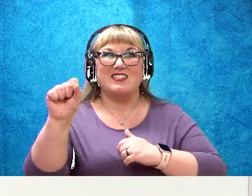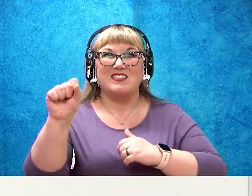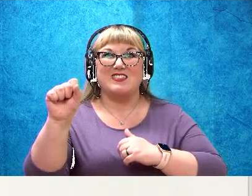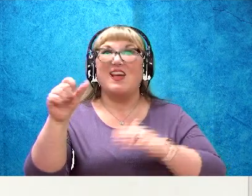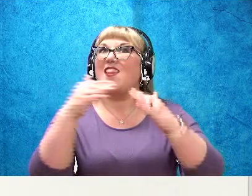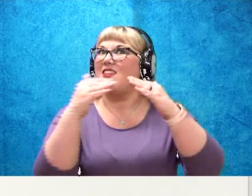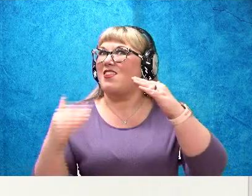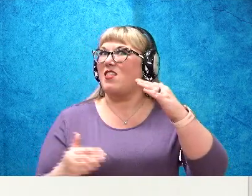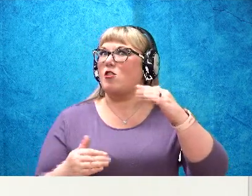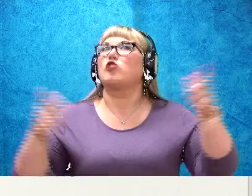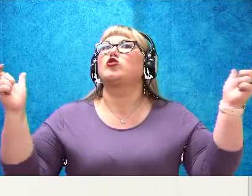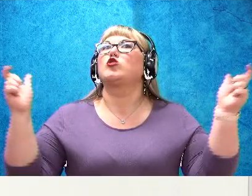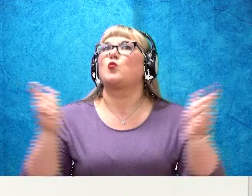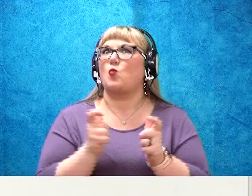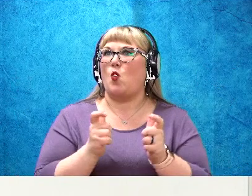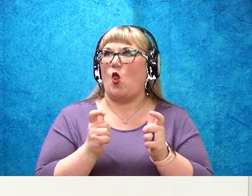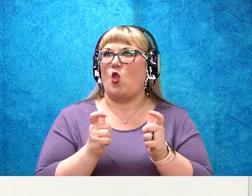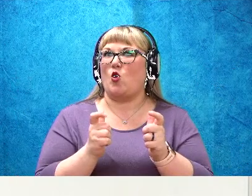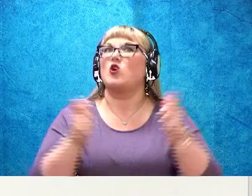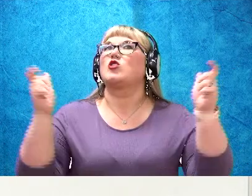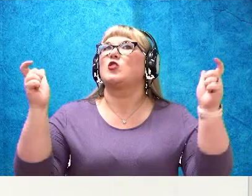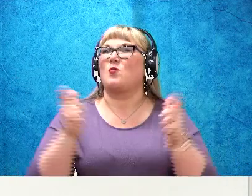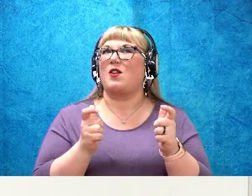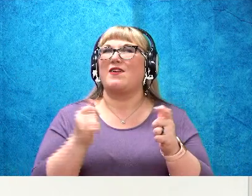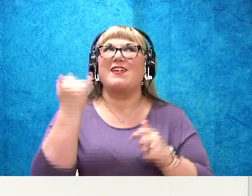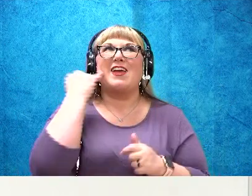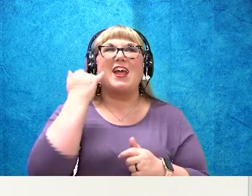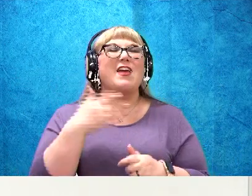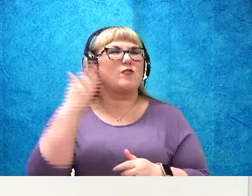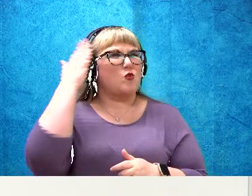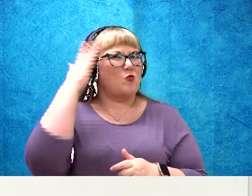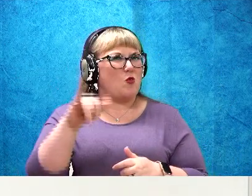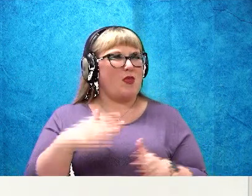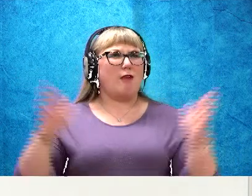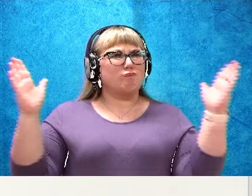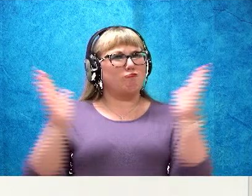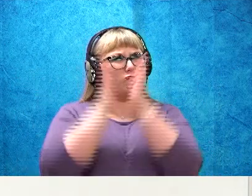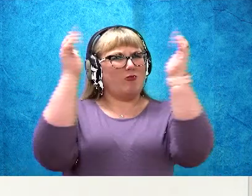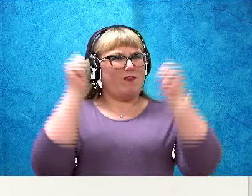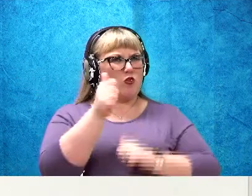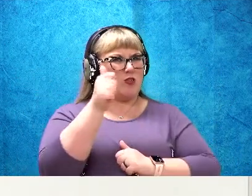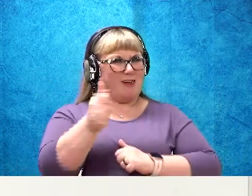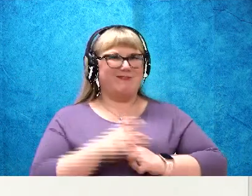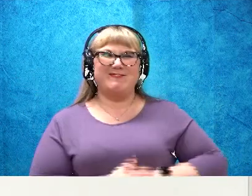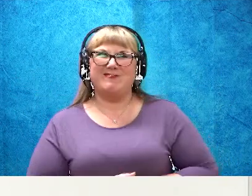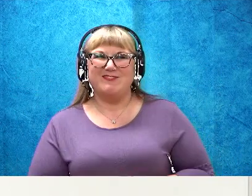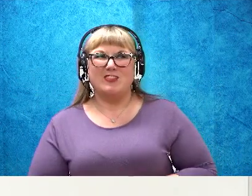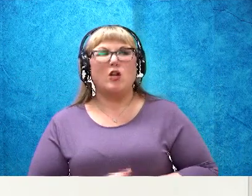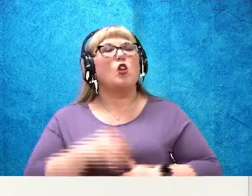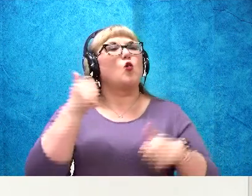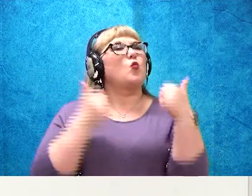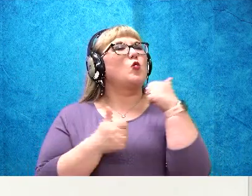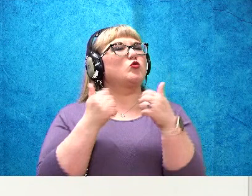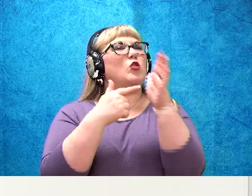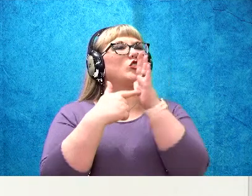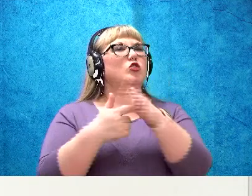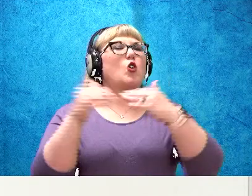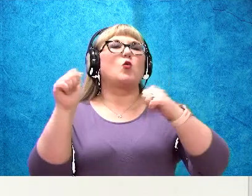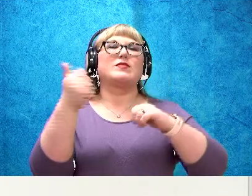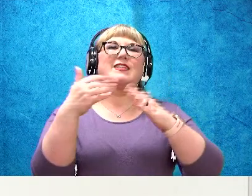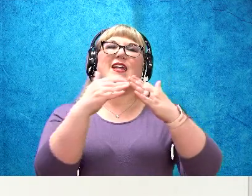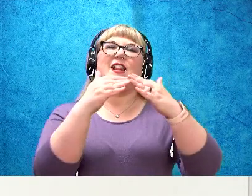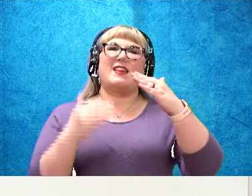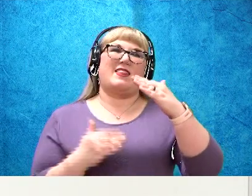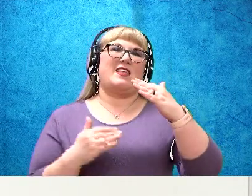is getting smaller. If you knew that, air high five. Which shows 10 less